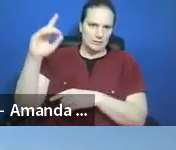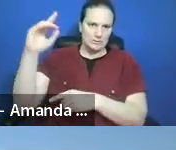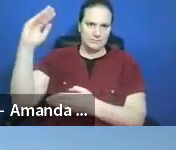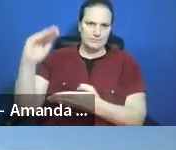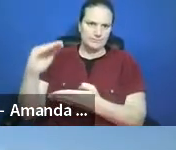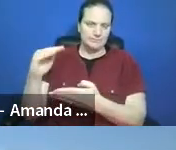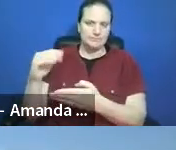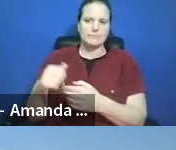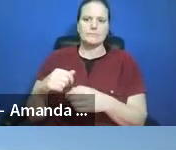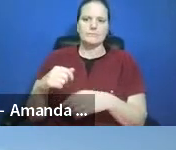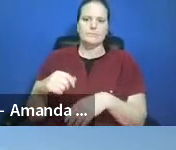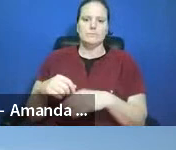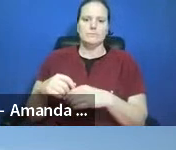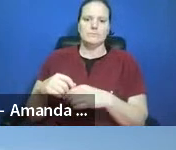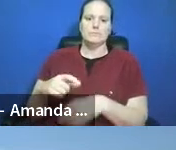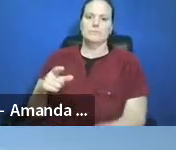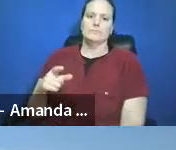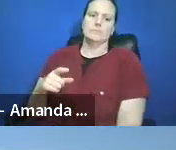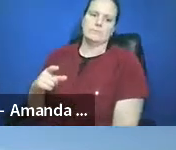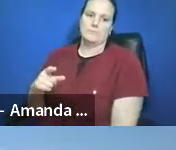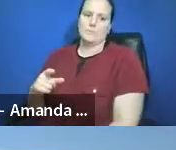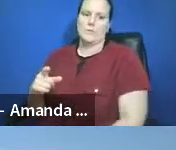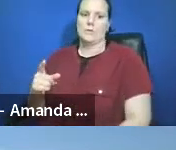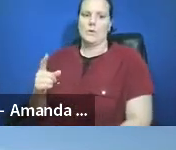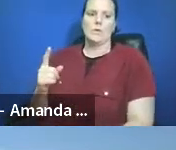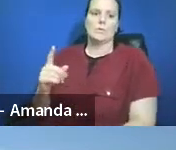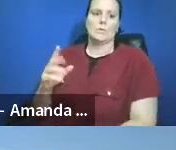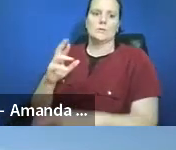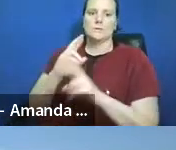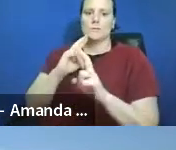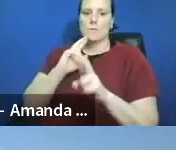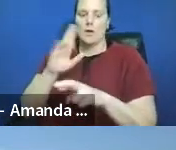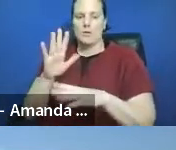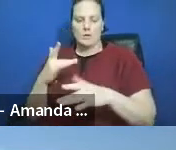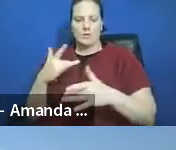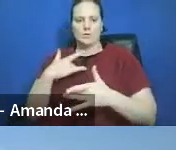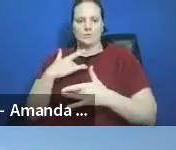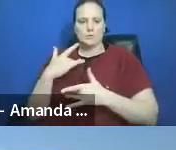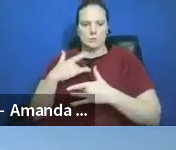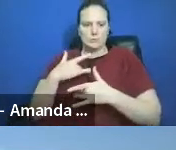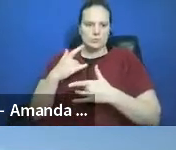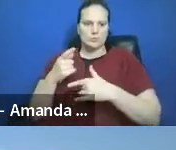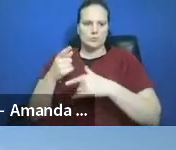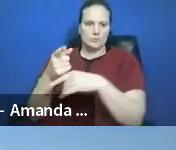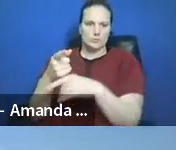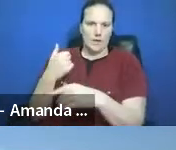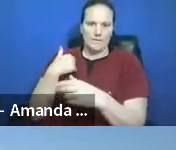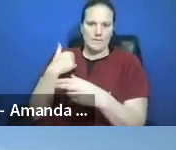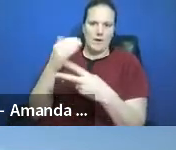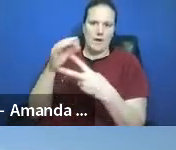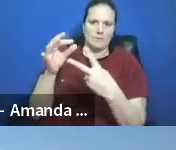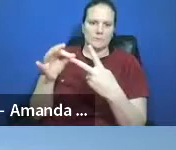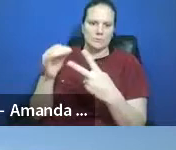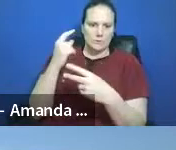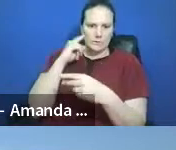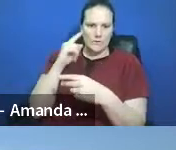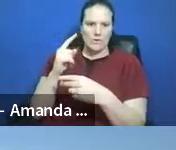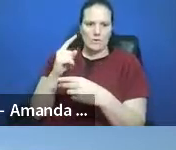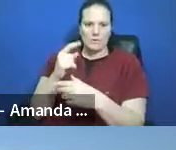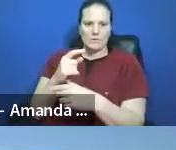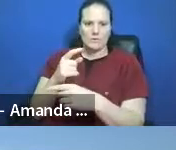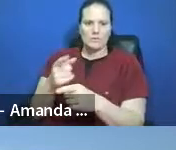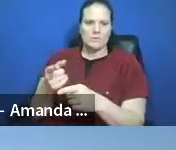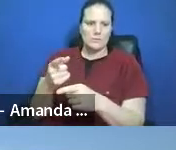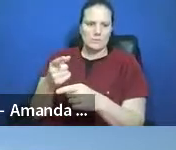so to respond to their concerns, we've added an option for a movable span in our